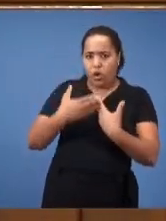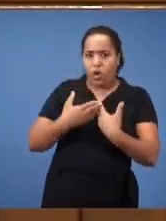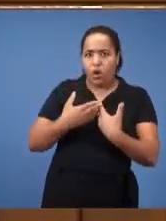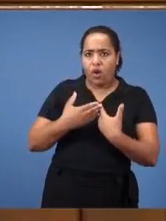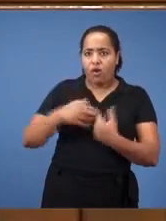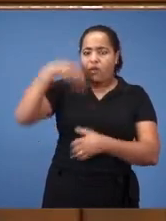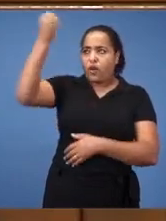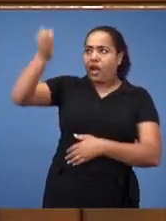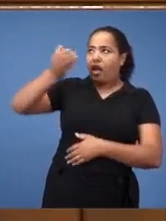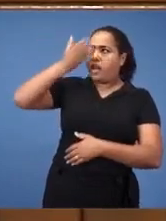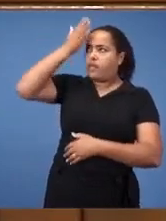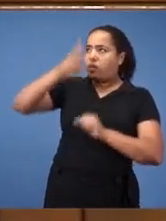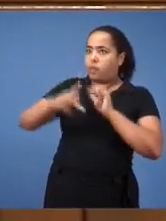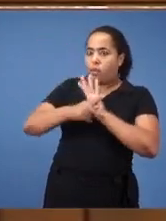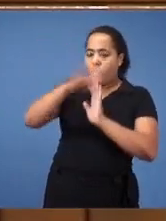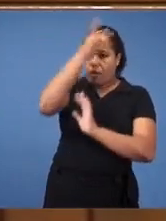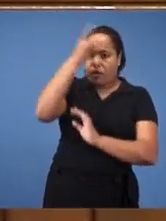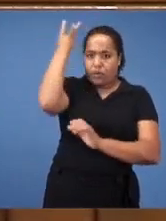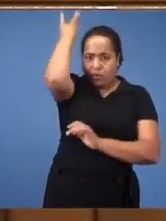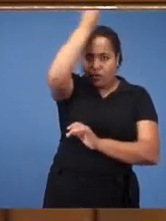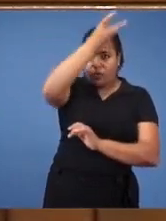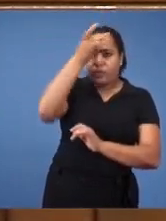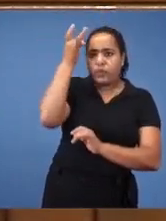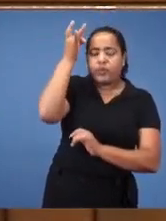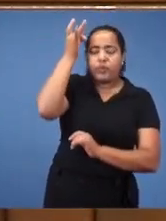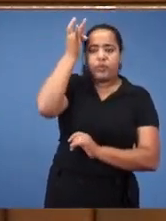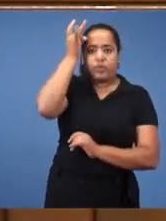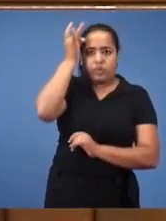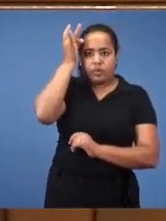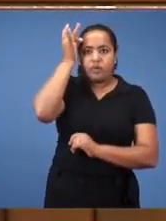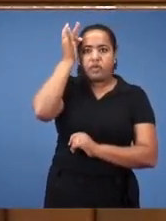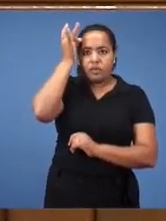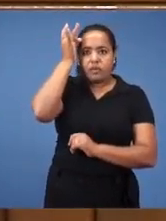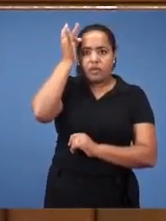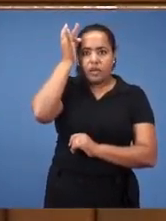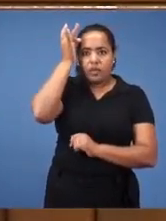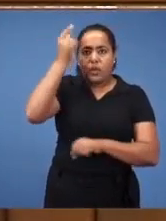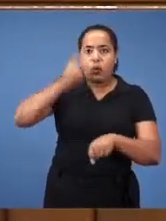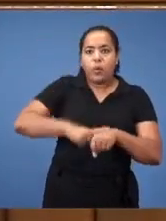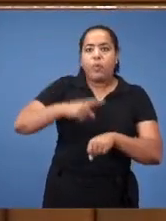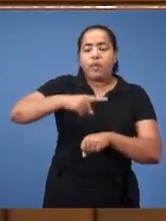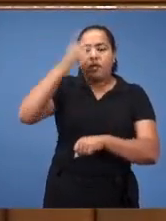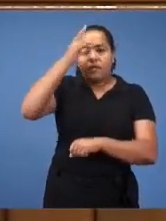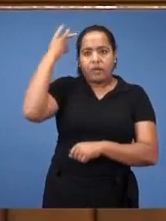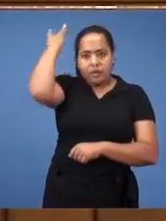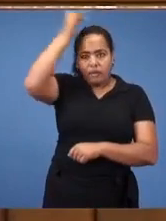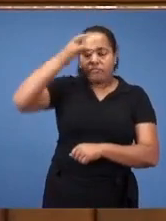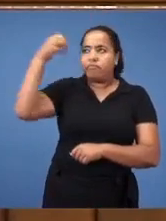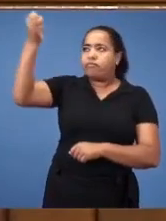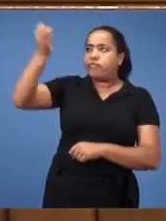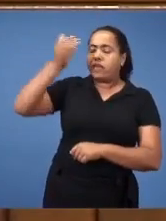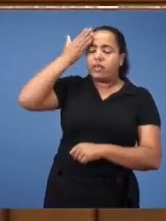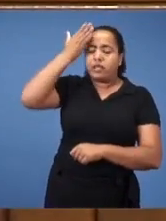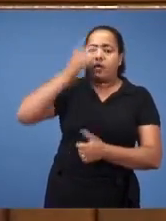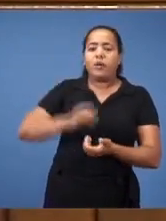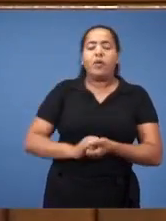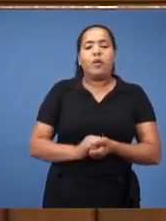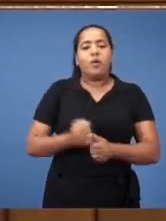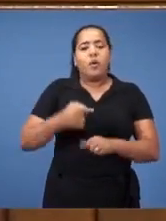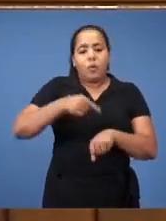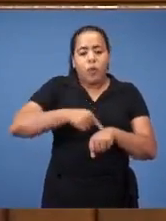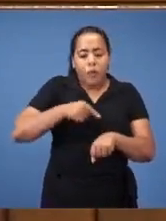was because of will anyone, but it was through revelation of the Holy Spirit. Peter is in revelation.